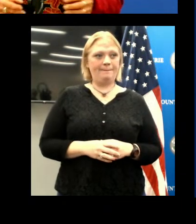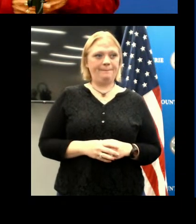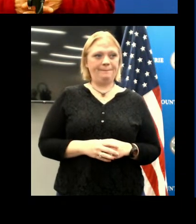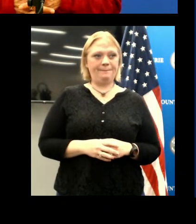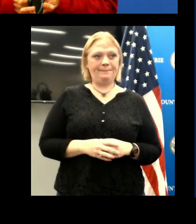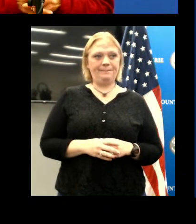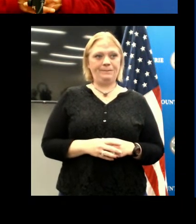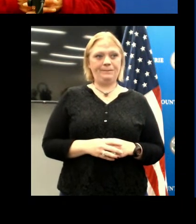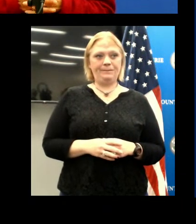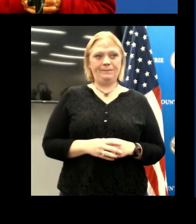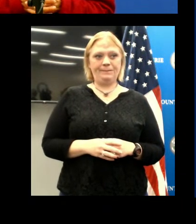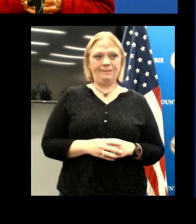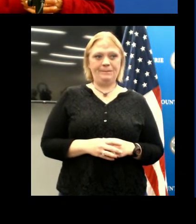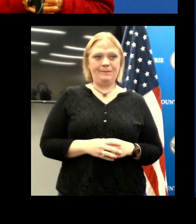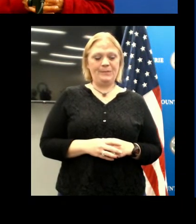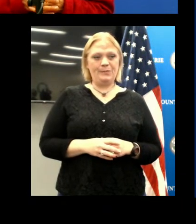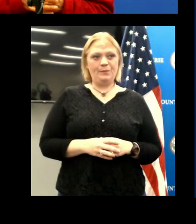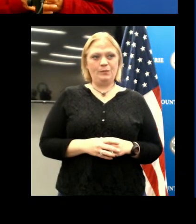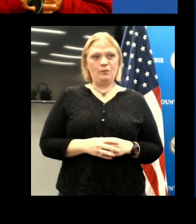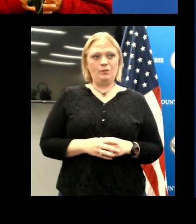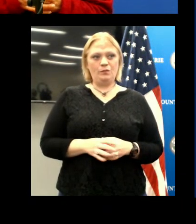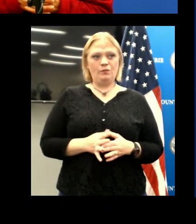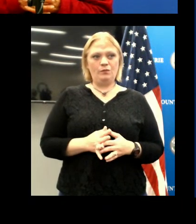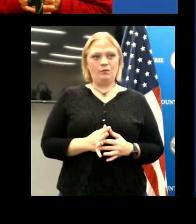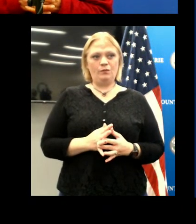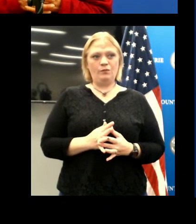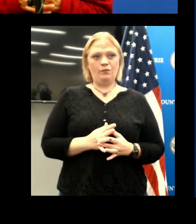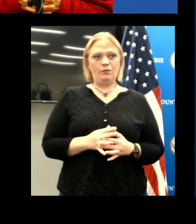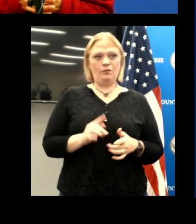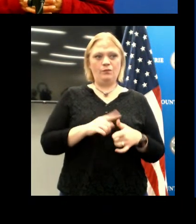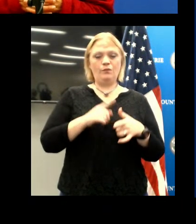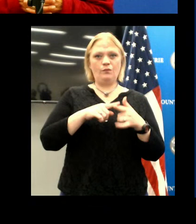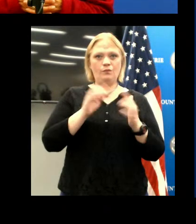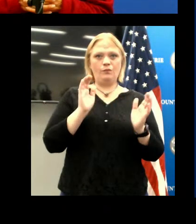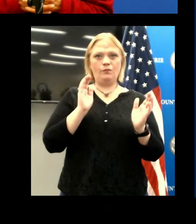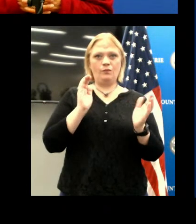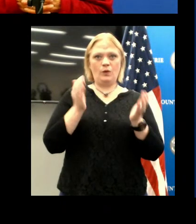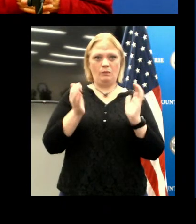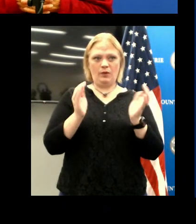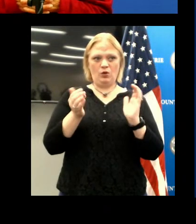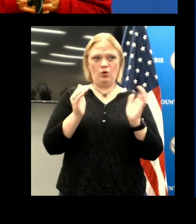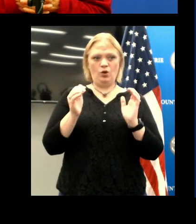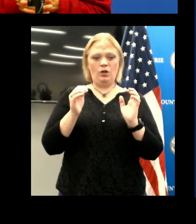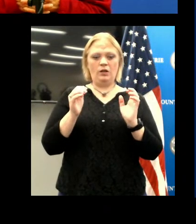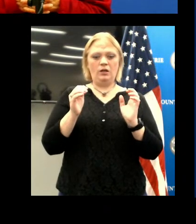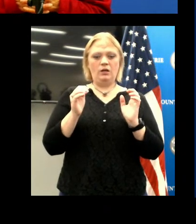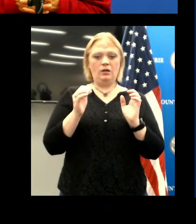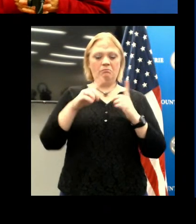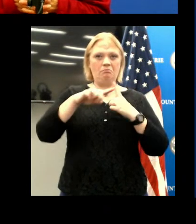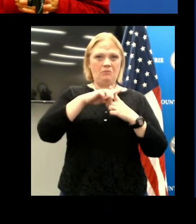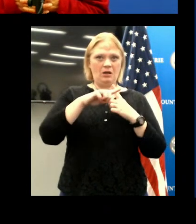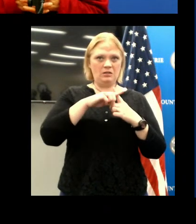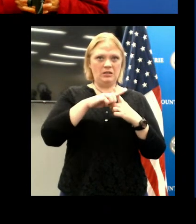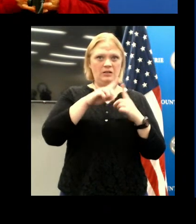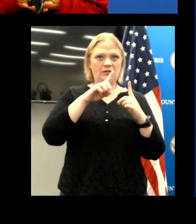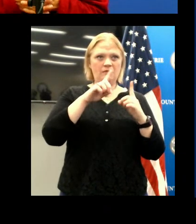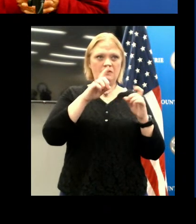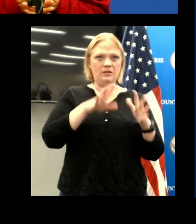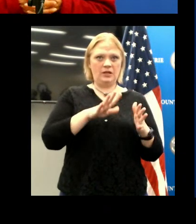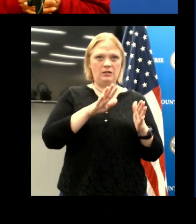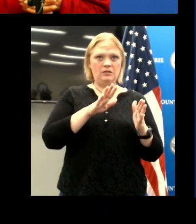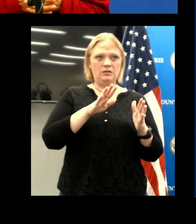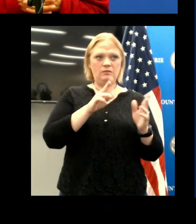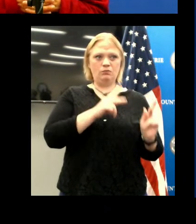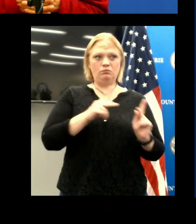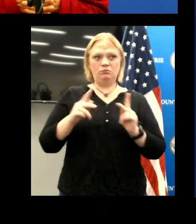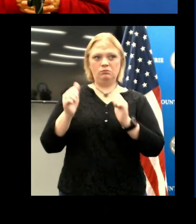And then just looking at comparing our proportion of positive tests and the number of tests done and the number